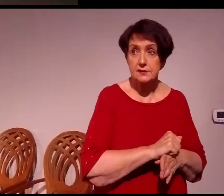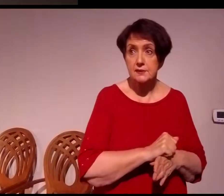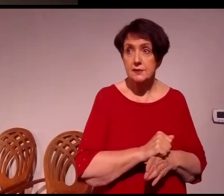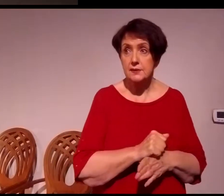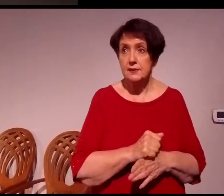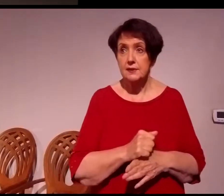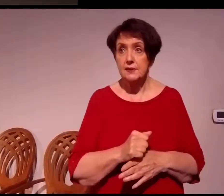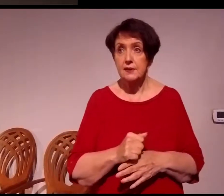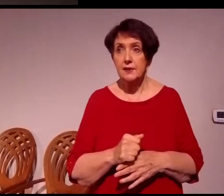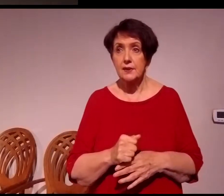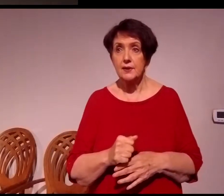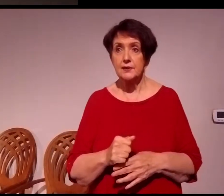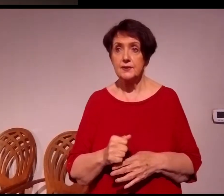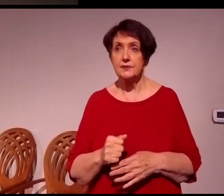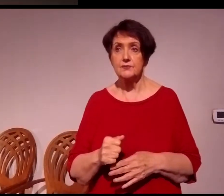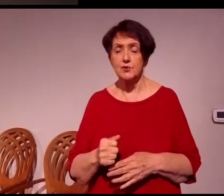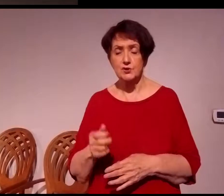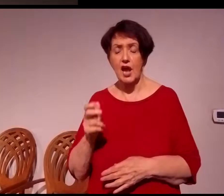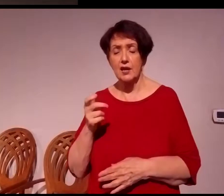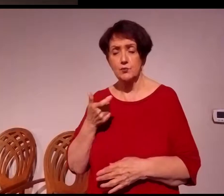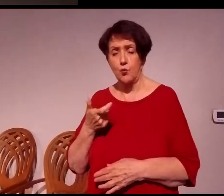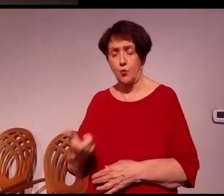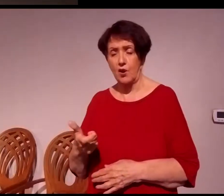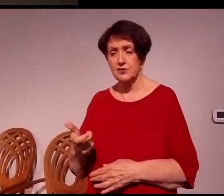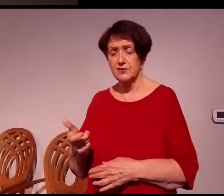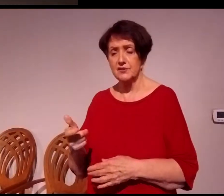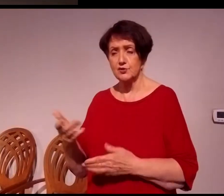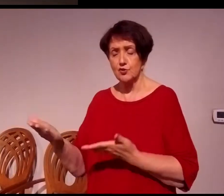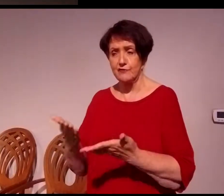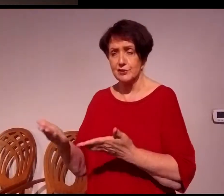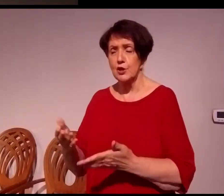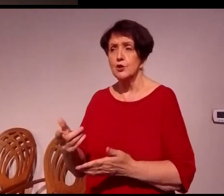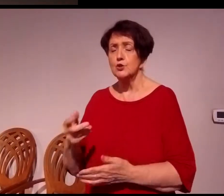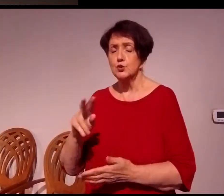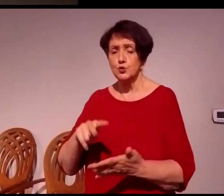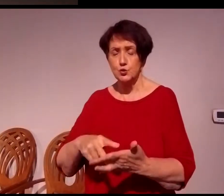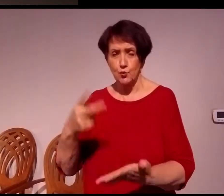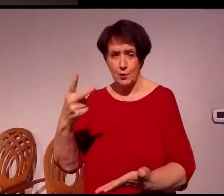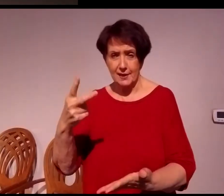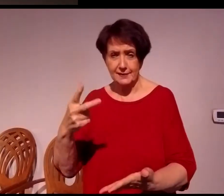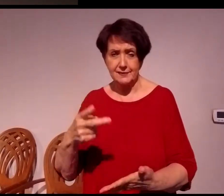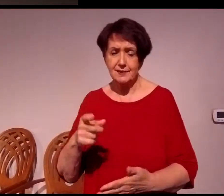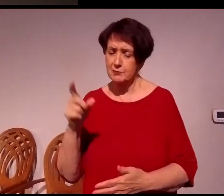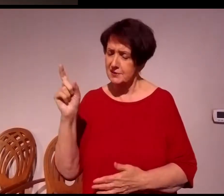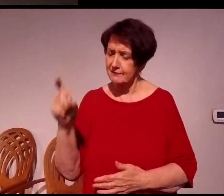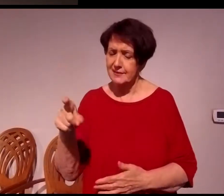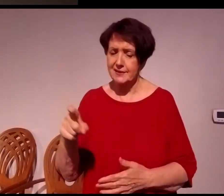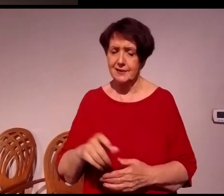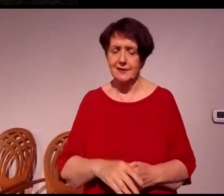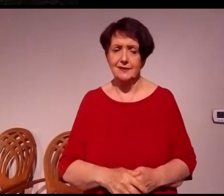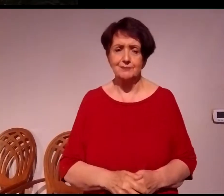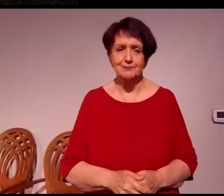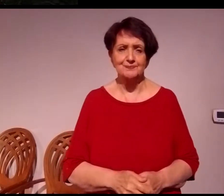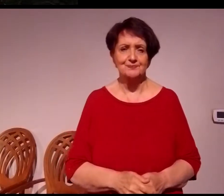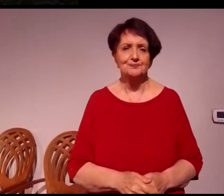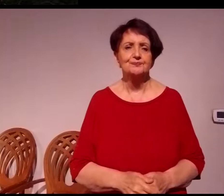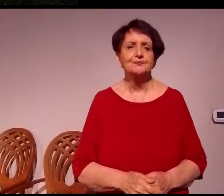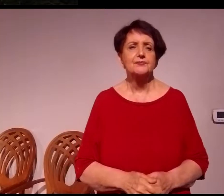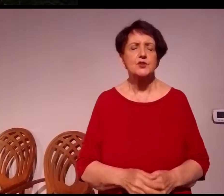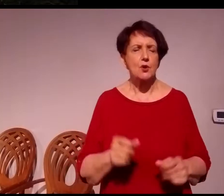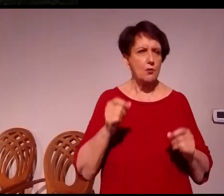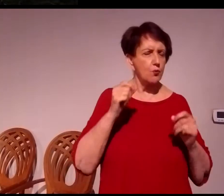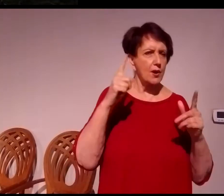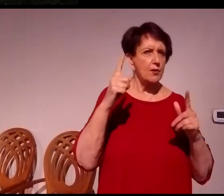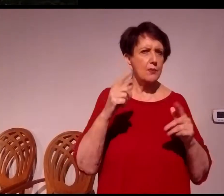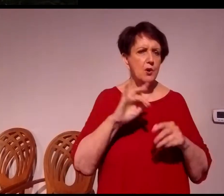about twice on Sunday, because I was here for both services. I must have really needed it. So I woke up early